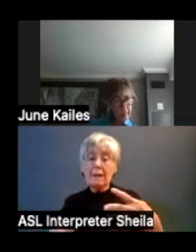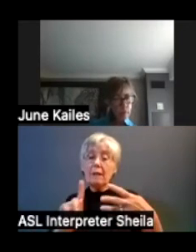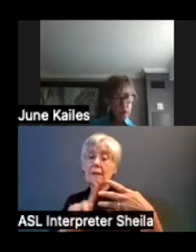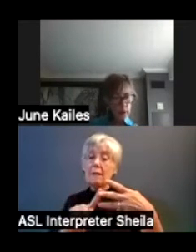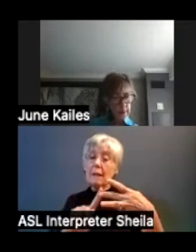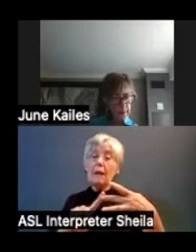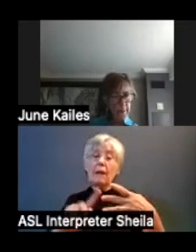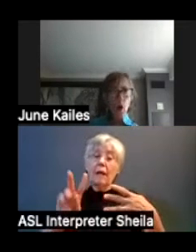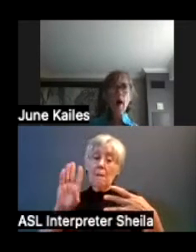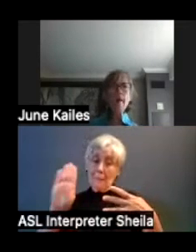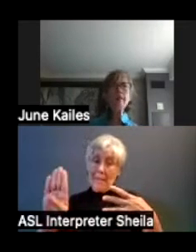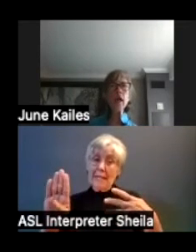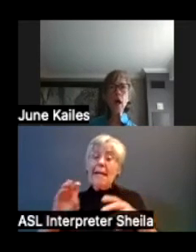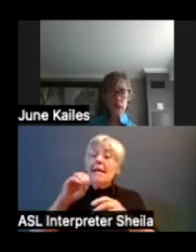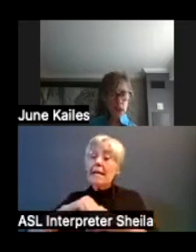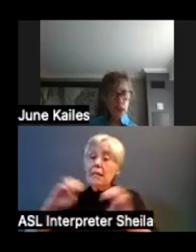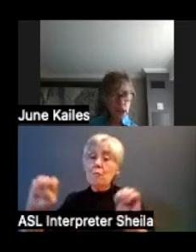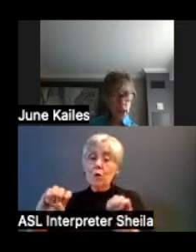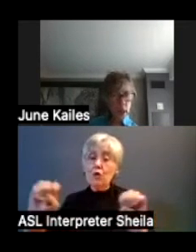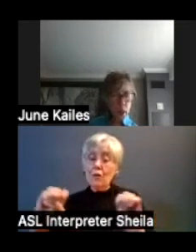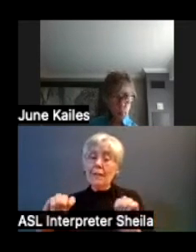That in emergencies, they're often